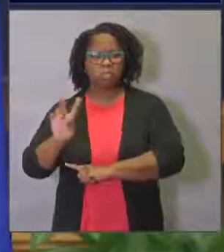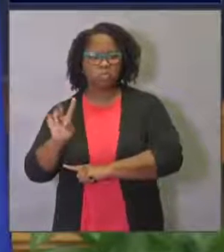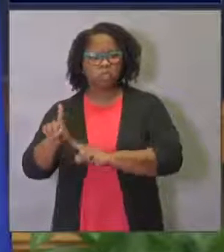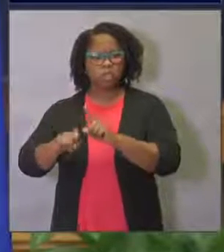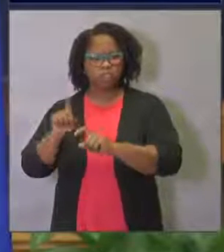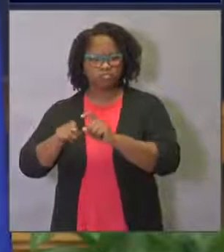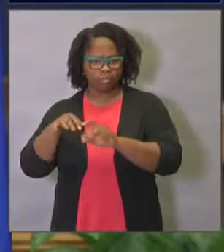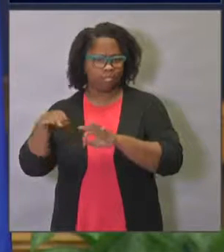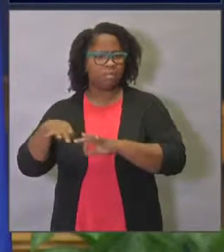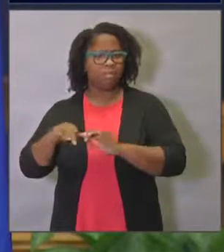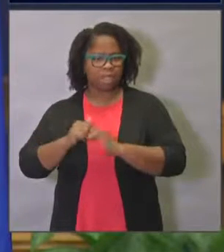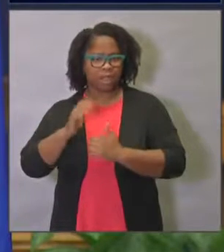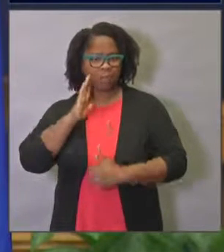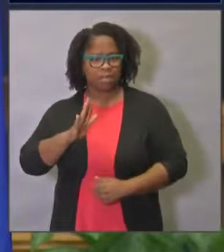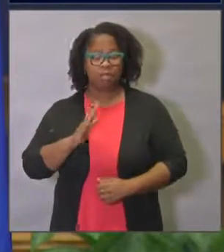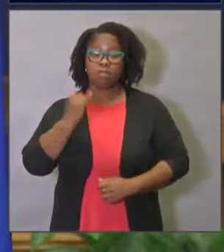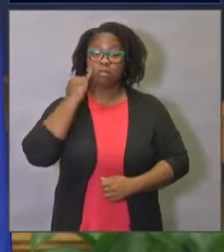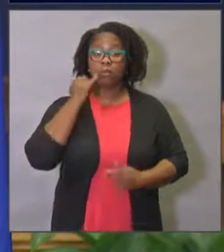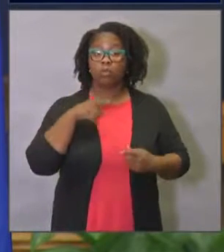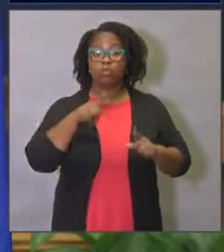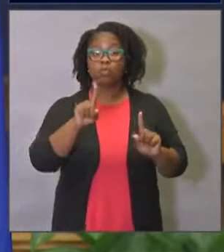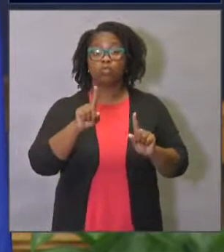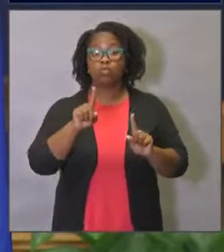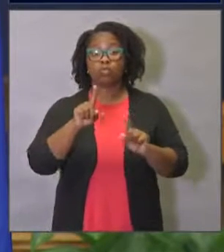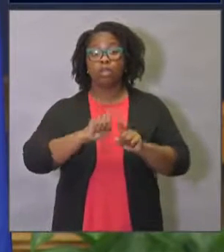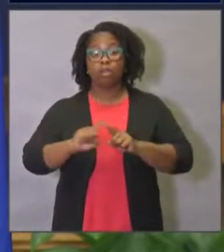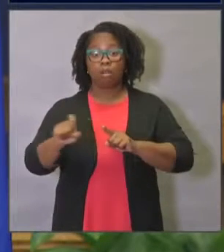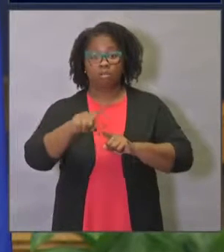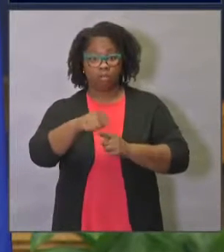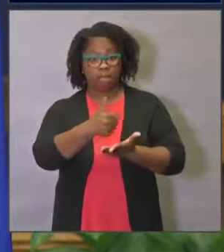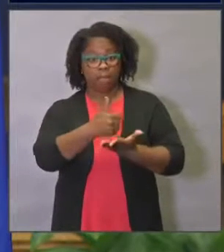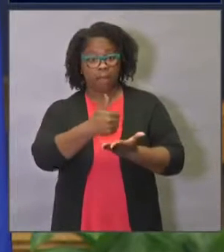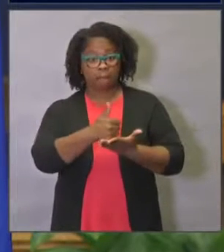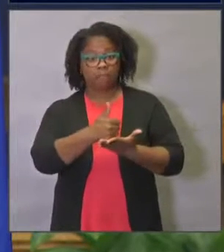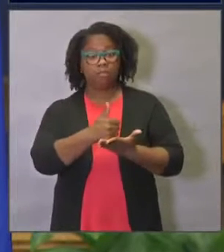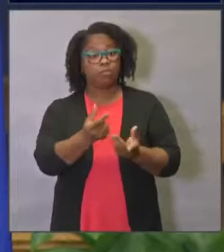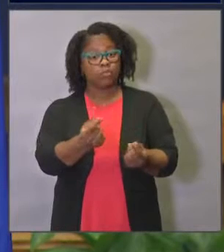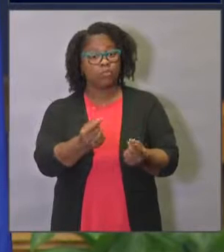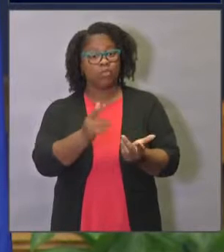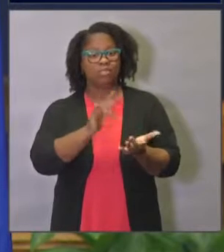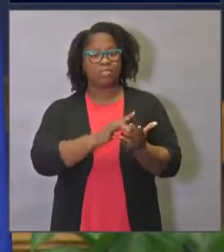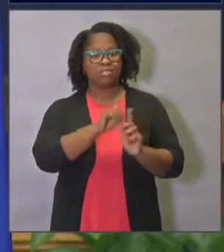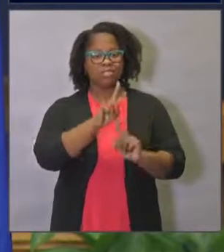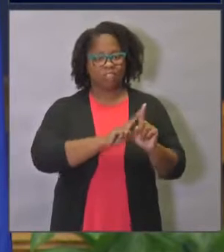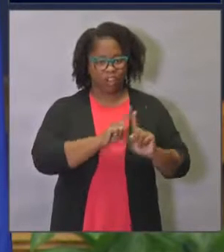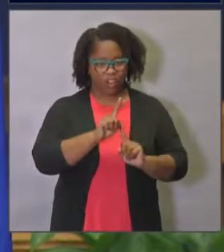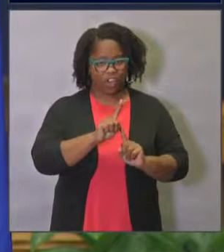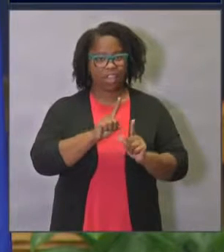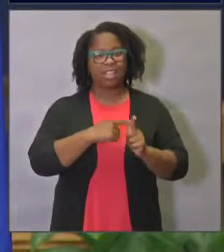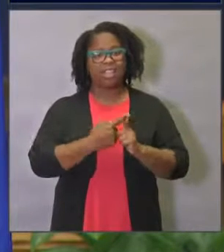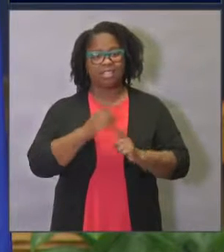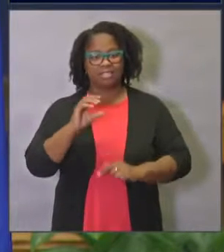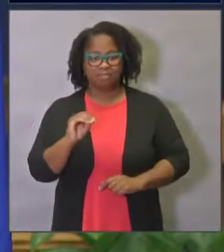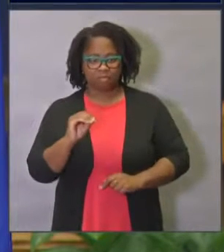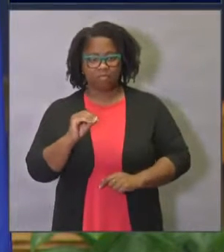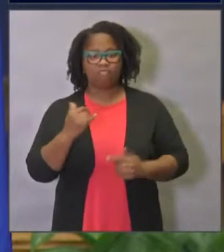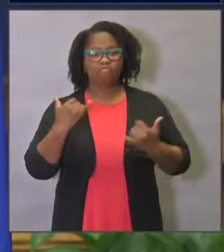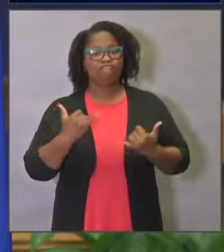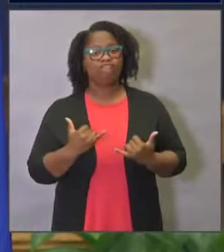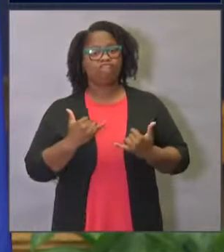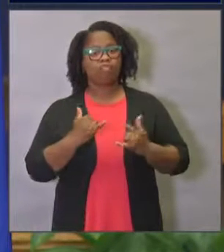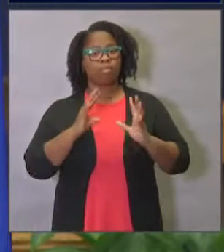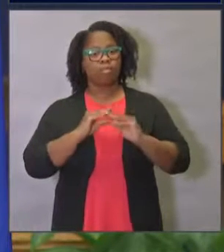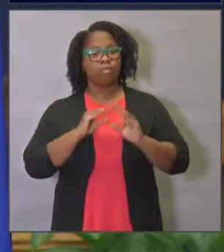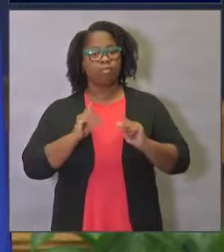the session. If you should require any assistance during the call today, please press star followed by 0. And I would now like to turn the